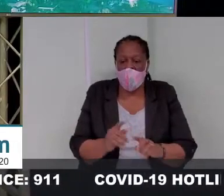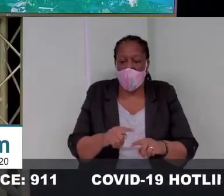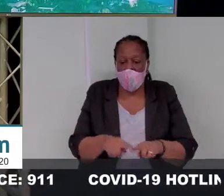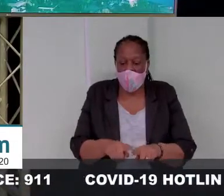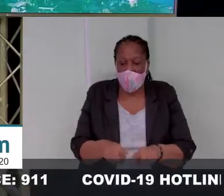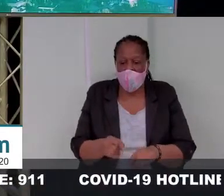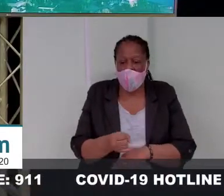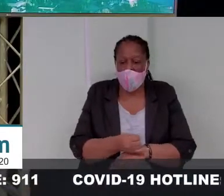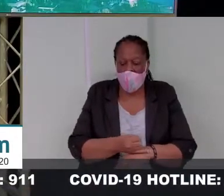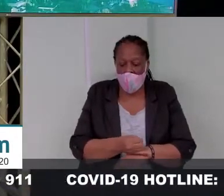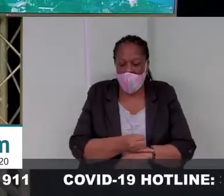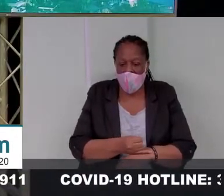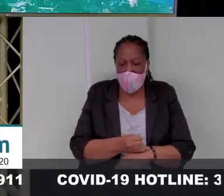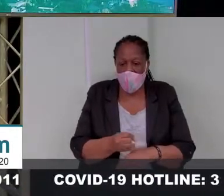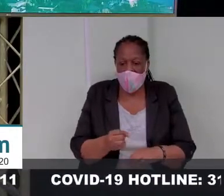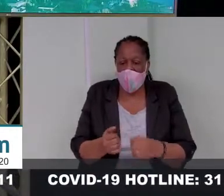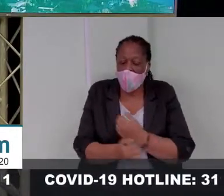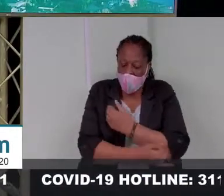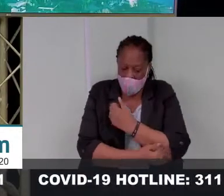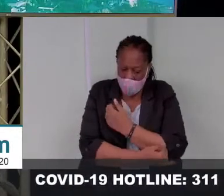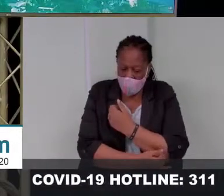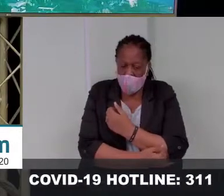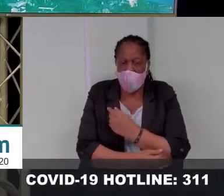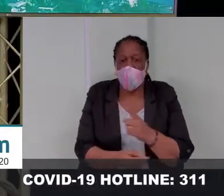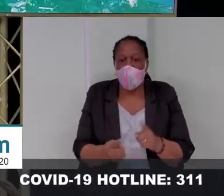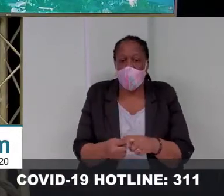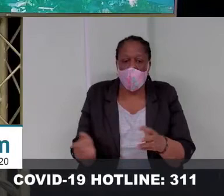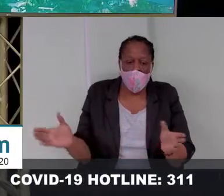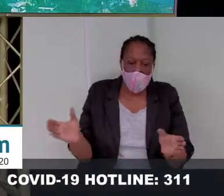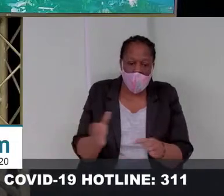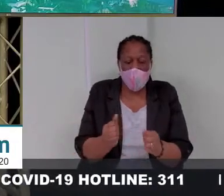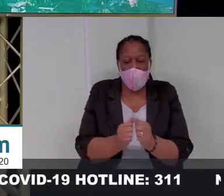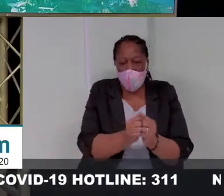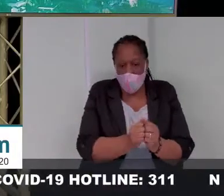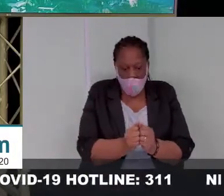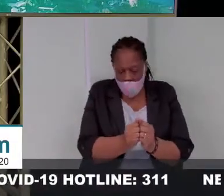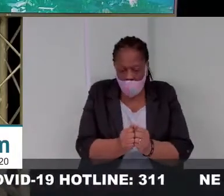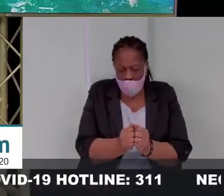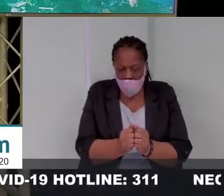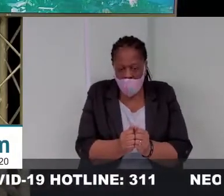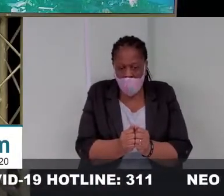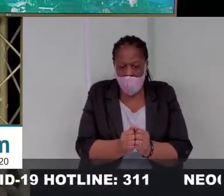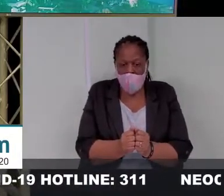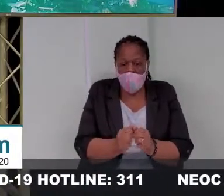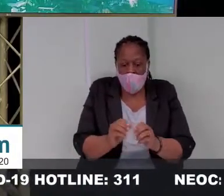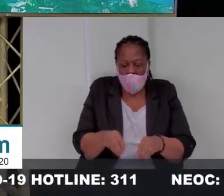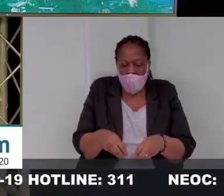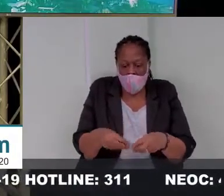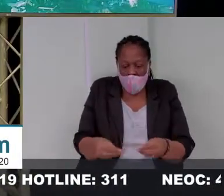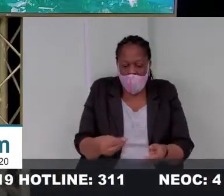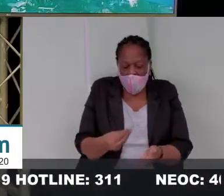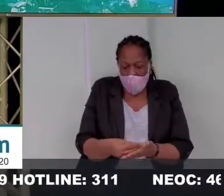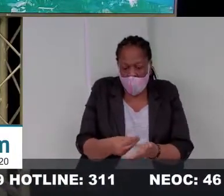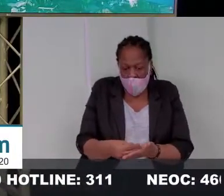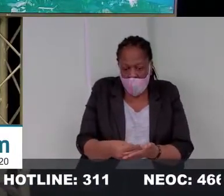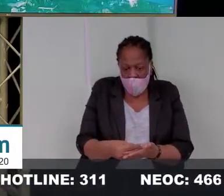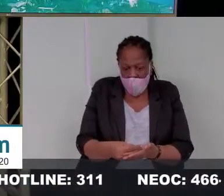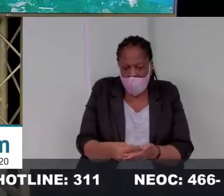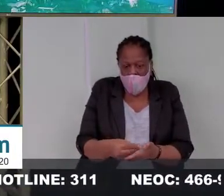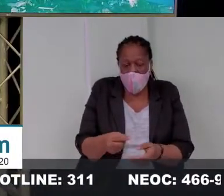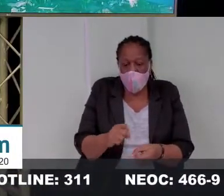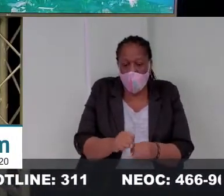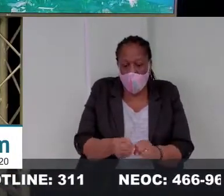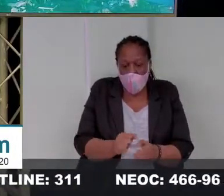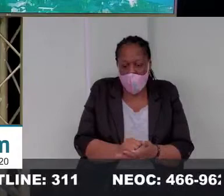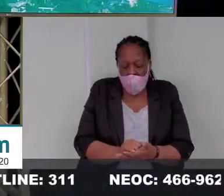vaccine that is safe and effective becomes available, once they pool their financial resources together, they can make this